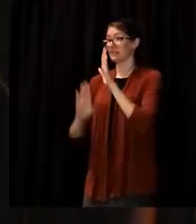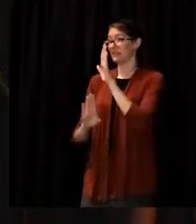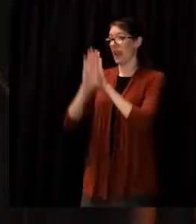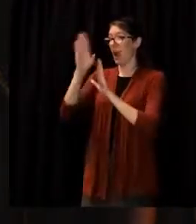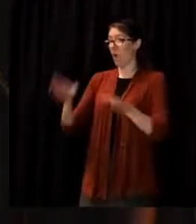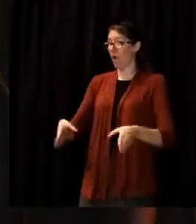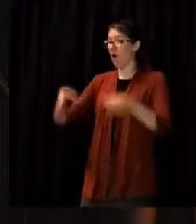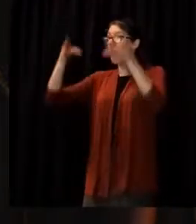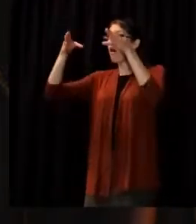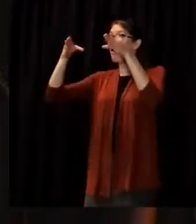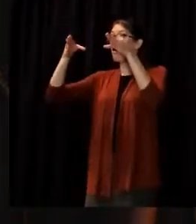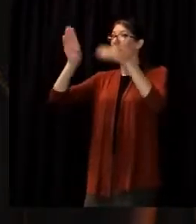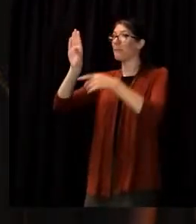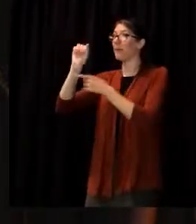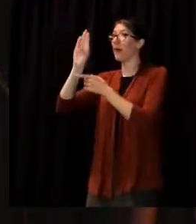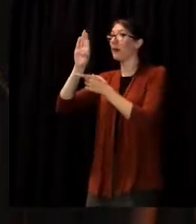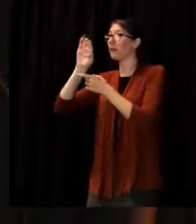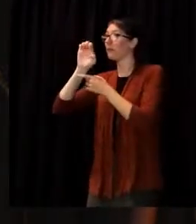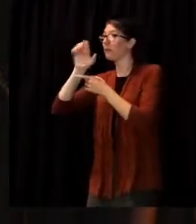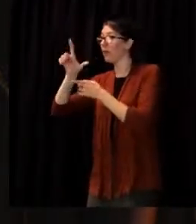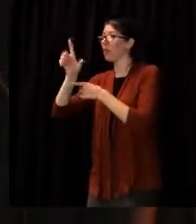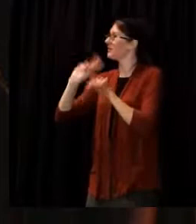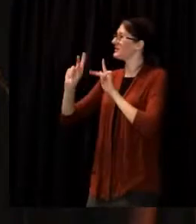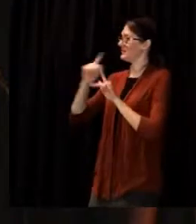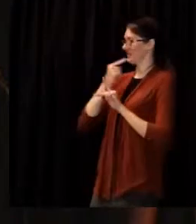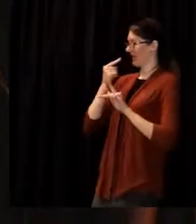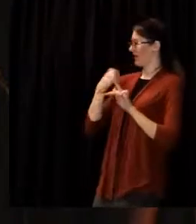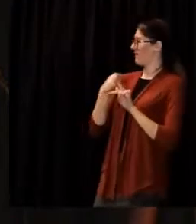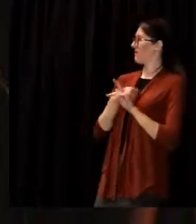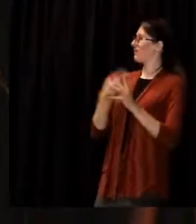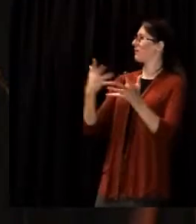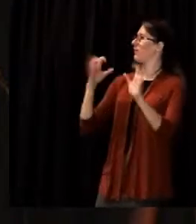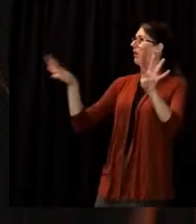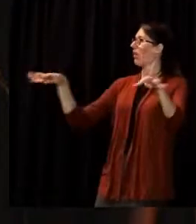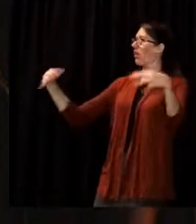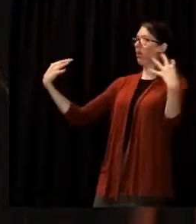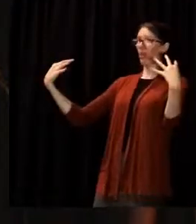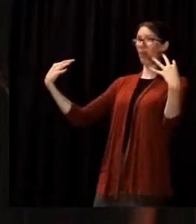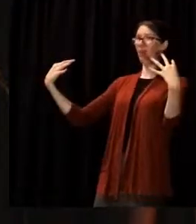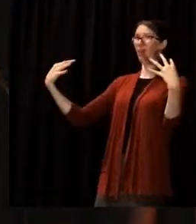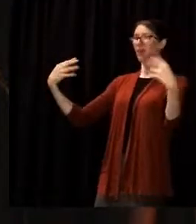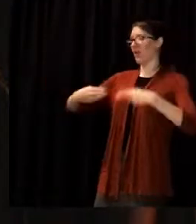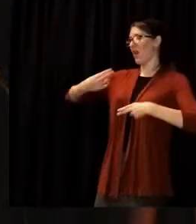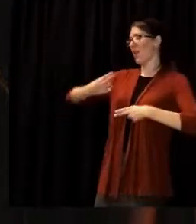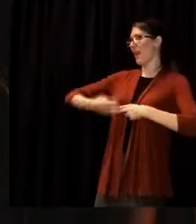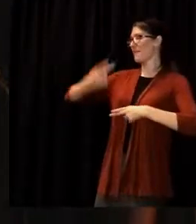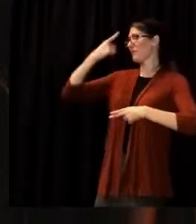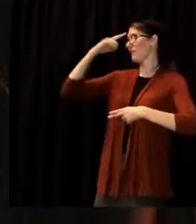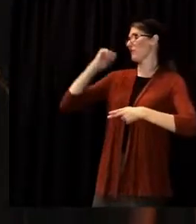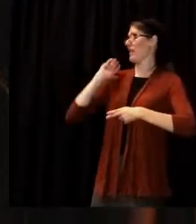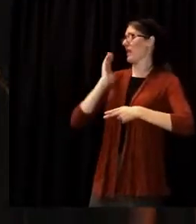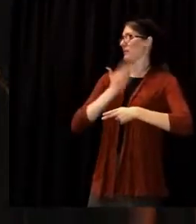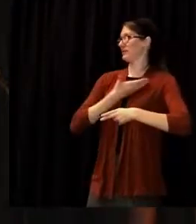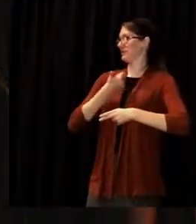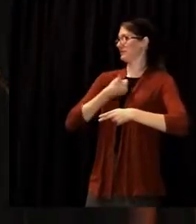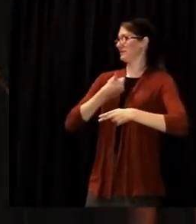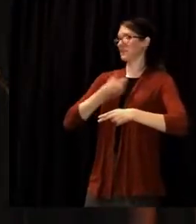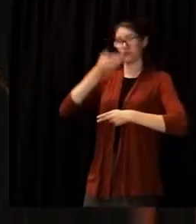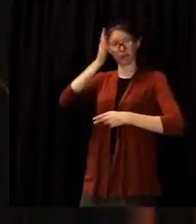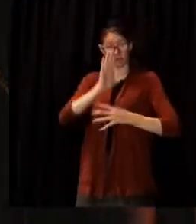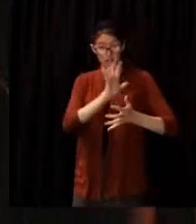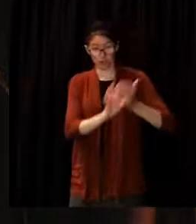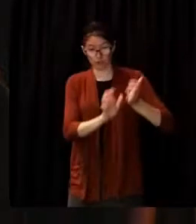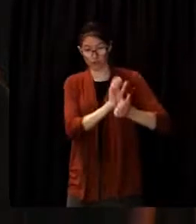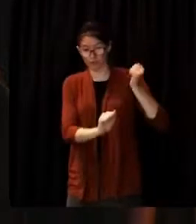main problems these people had. They said, we will make a name for ourselves. And God destroyed it. You go